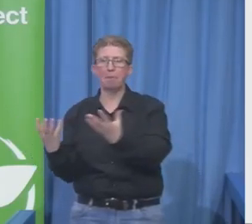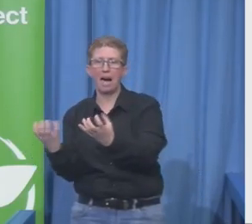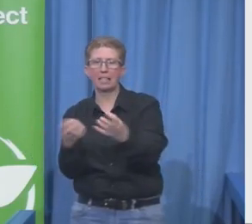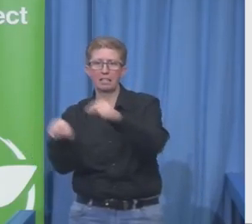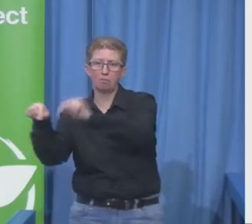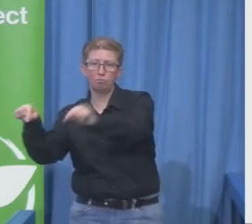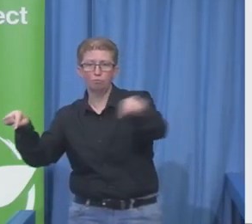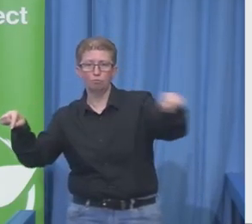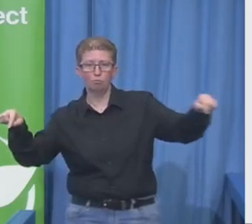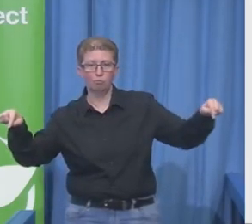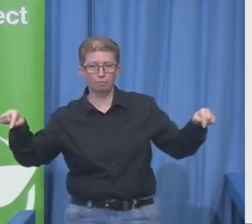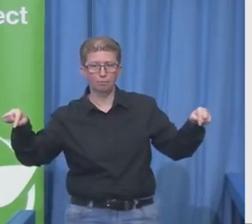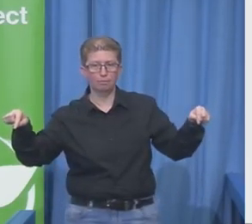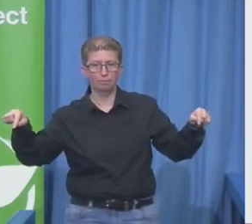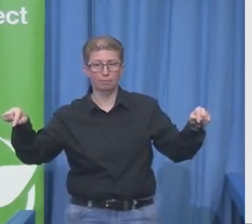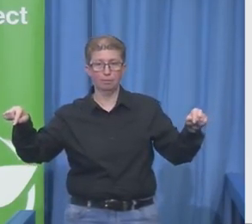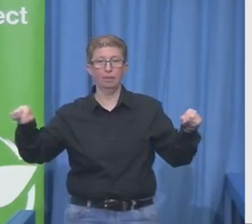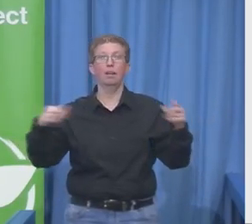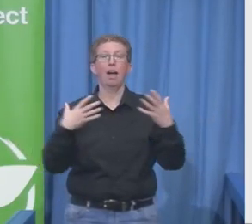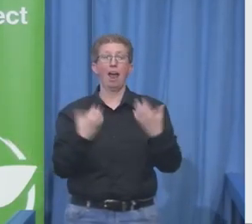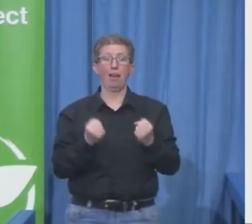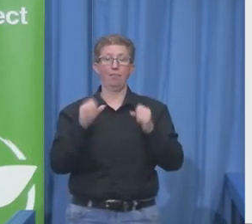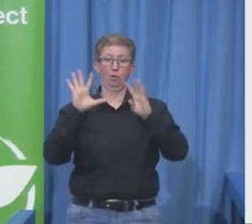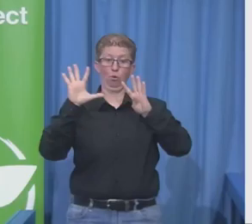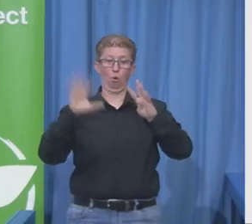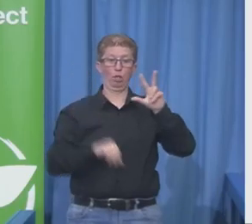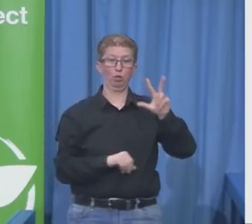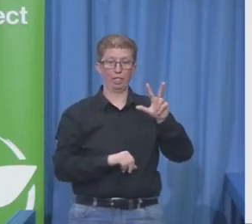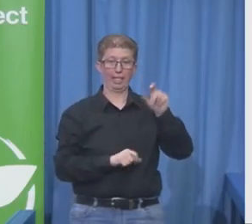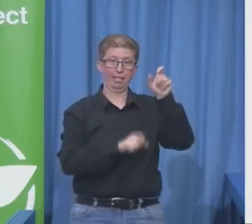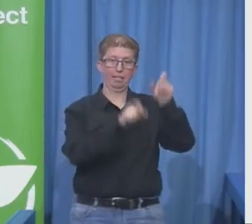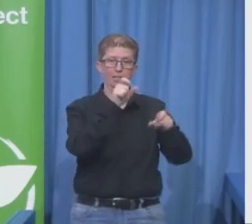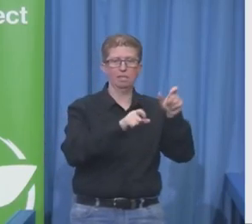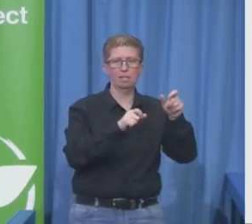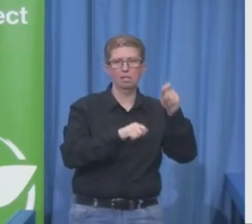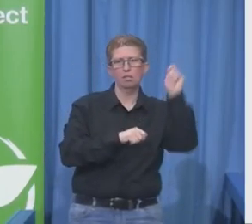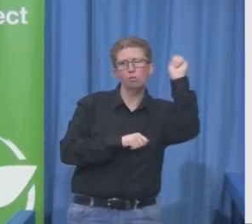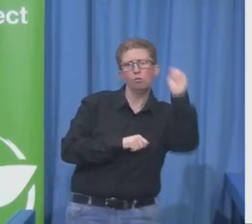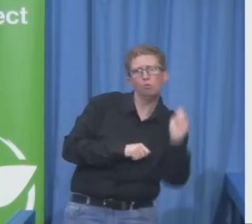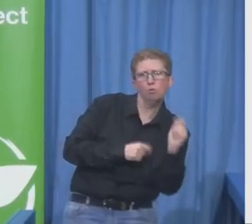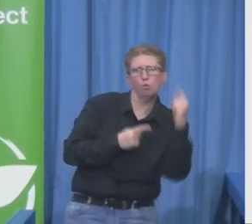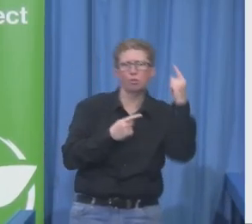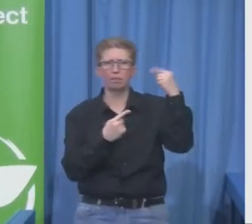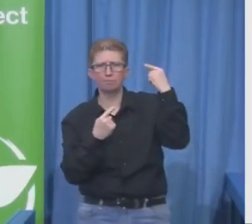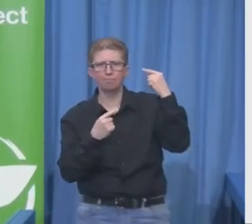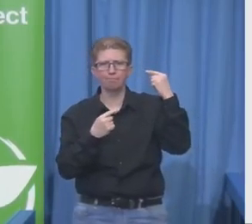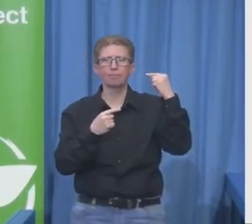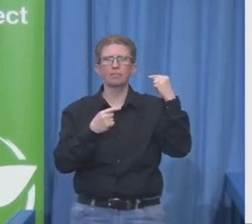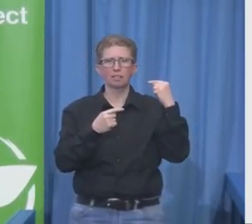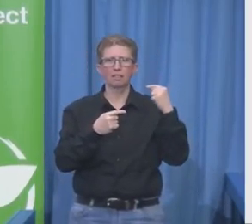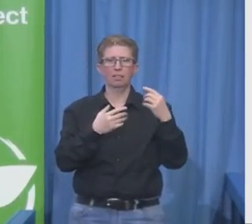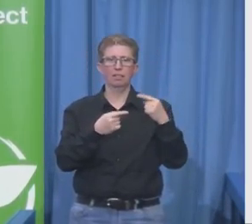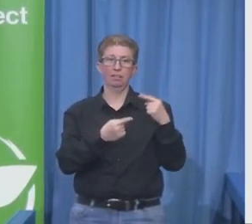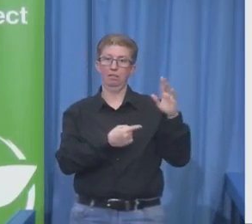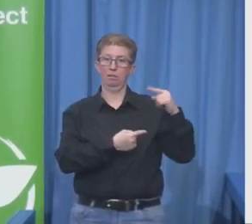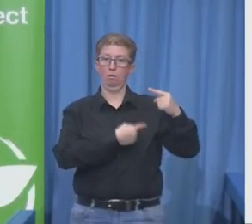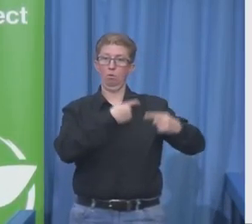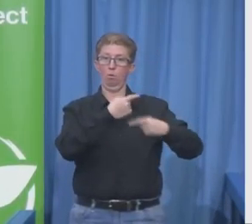into meaningful paid internship roles, and our previous winter cohort placed 77.